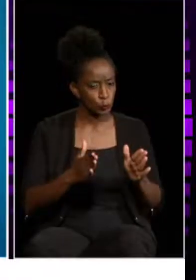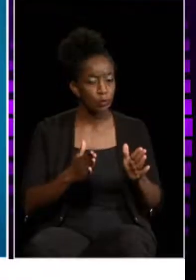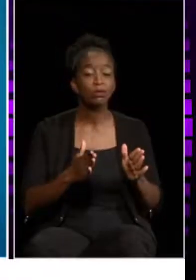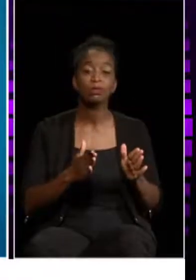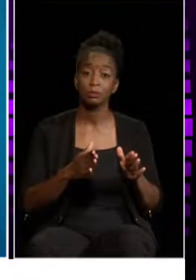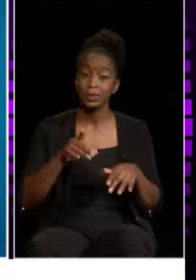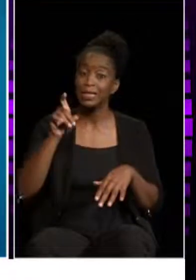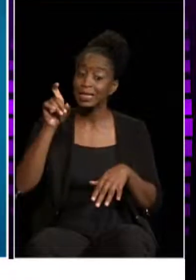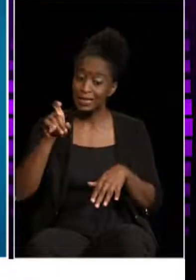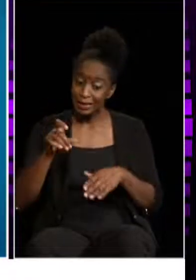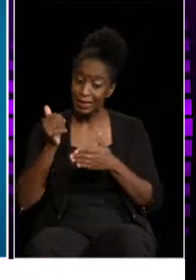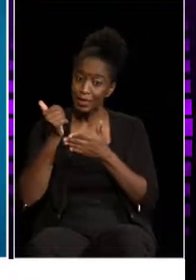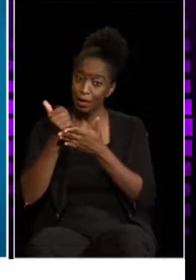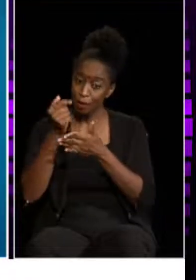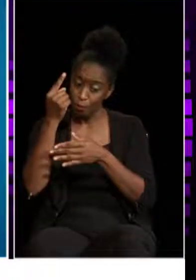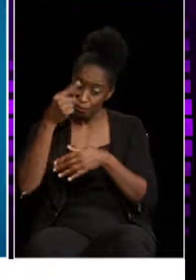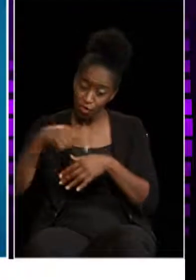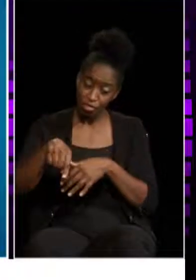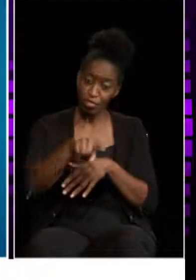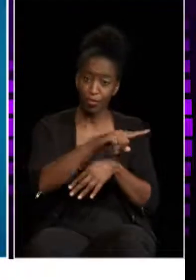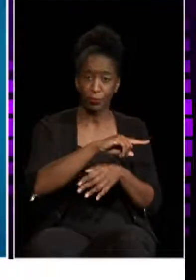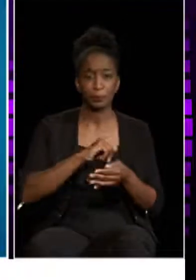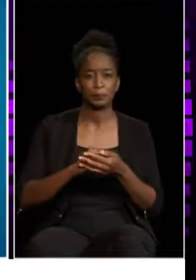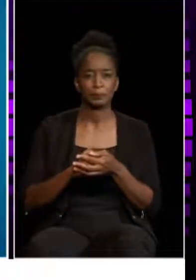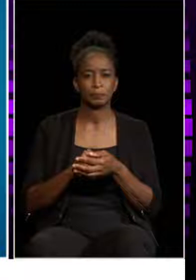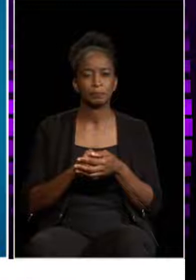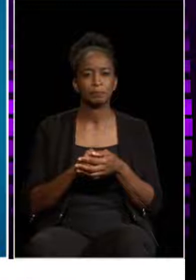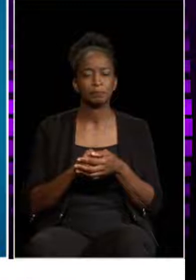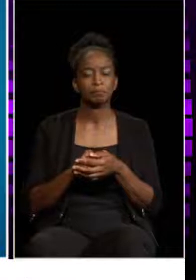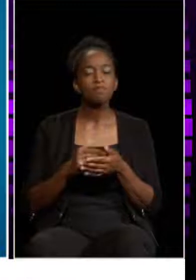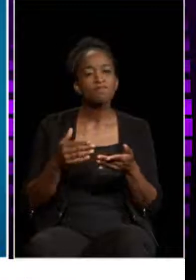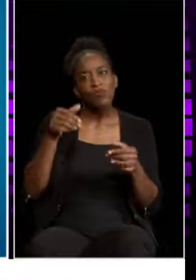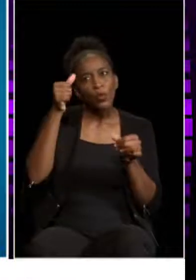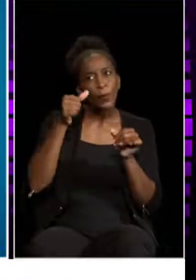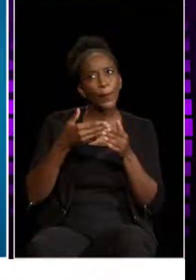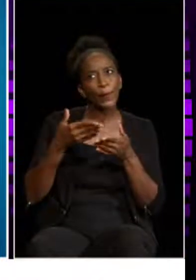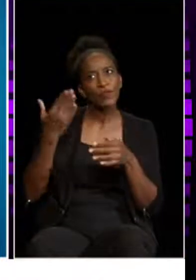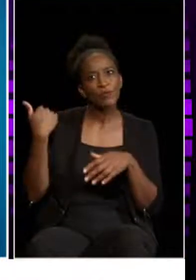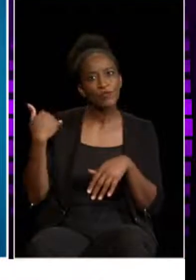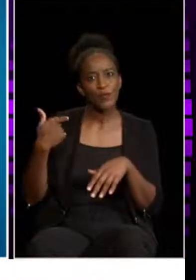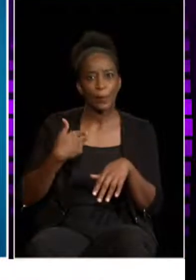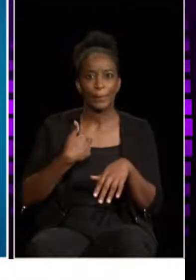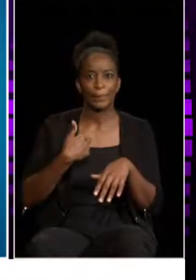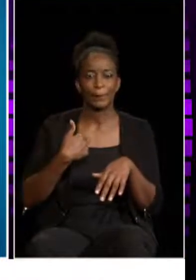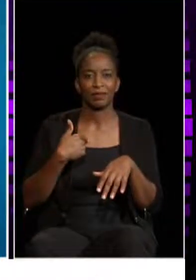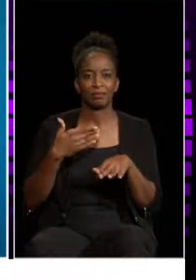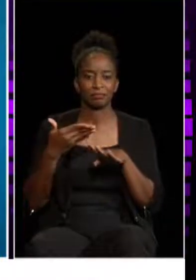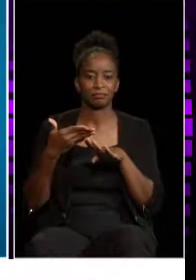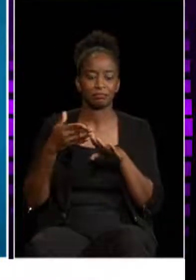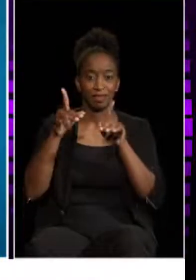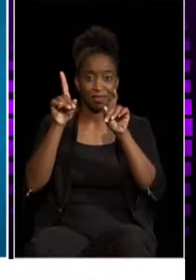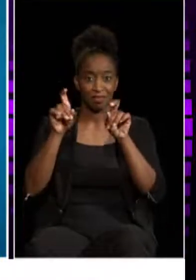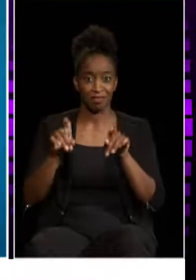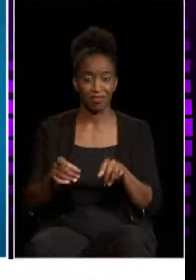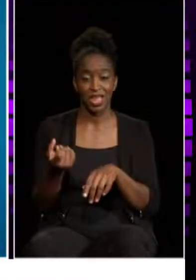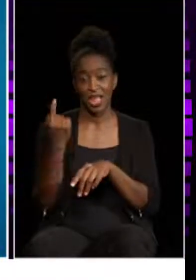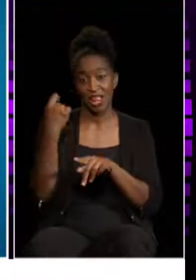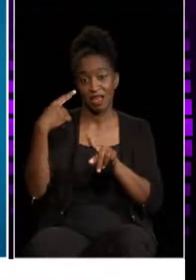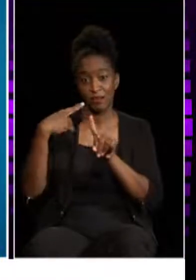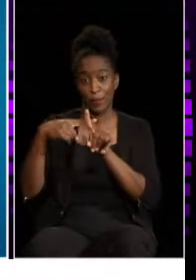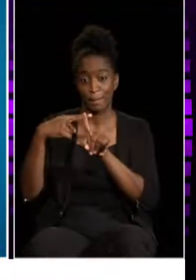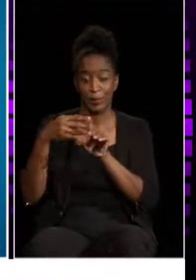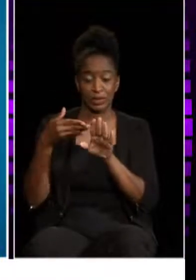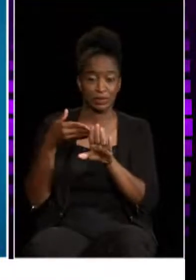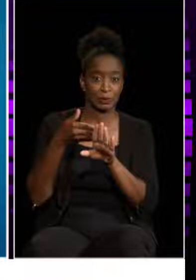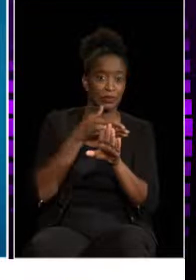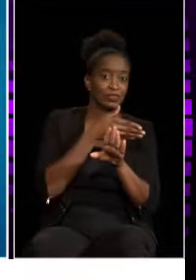I remember being in primary school and preparing for the 11 plus exam. I experienced a lot of anxiety because I felt a lot of performance pressure was on